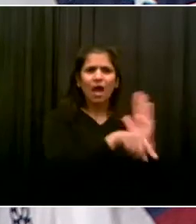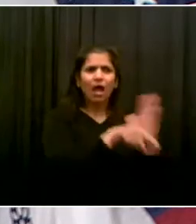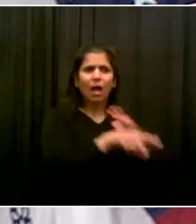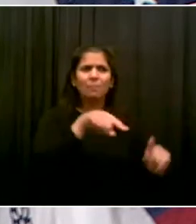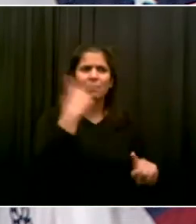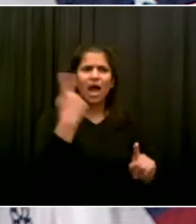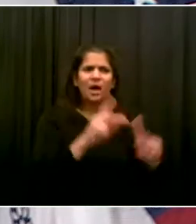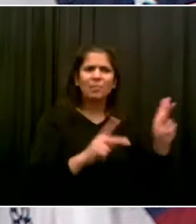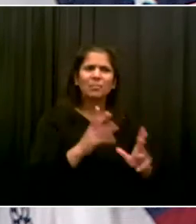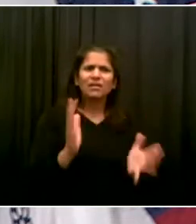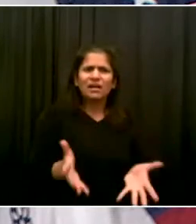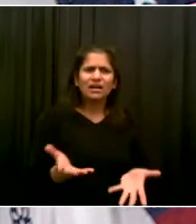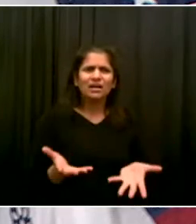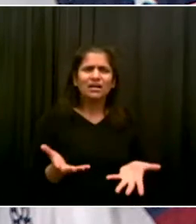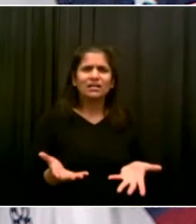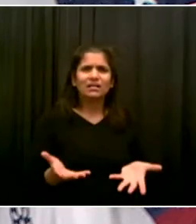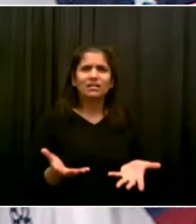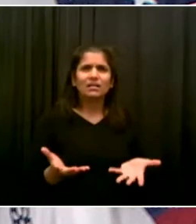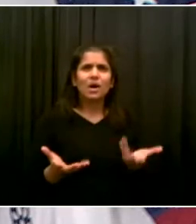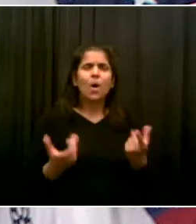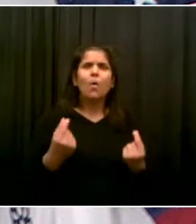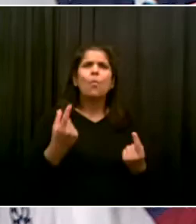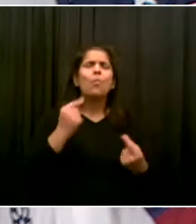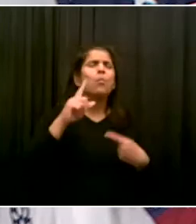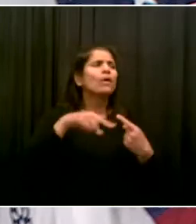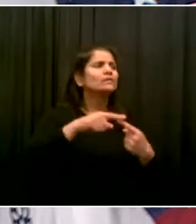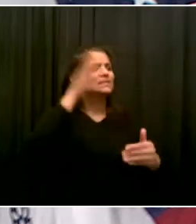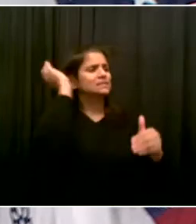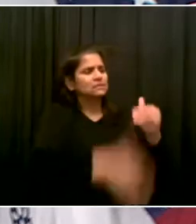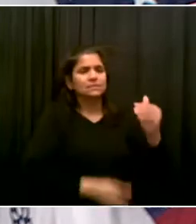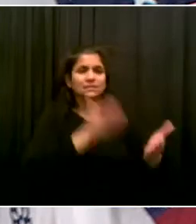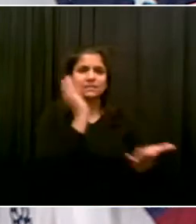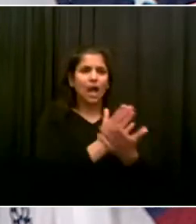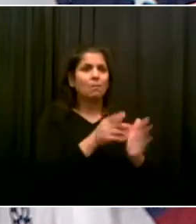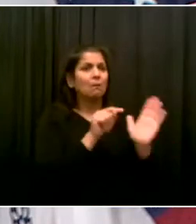And this was one of the most troubling incidents because there was just